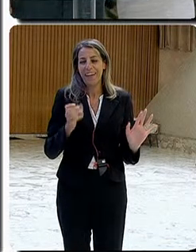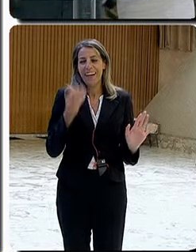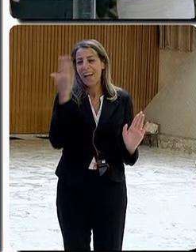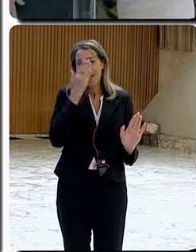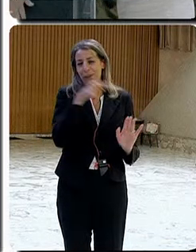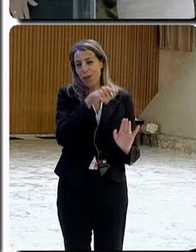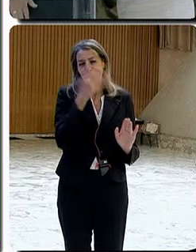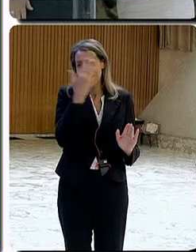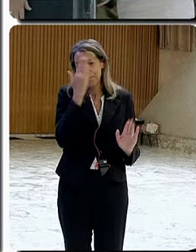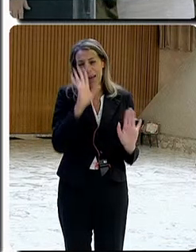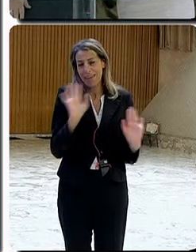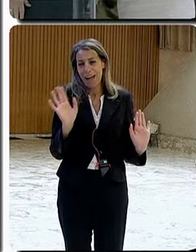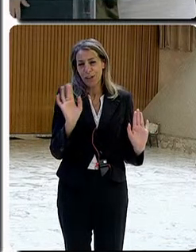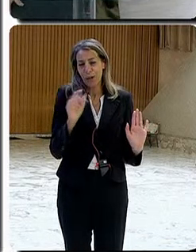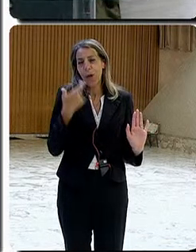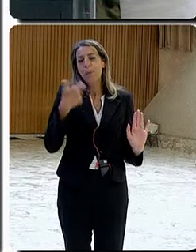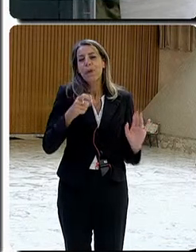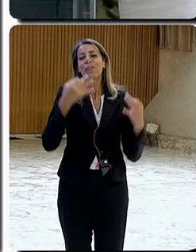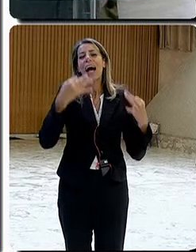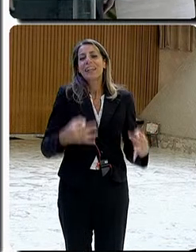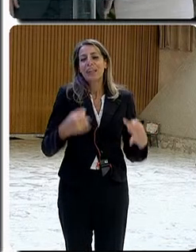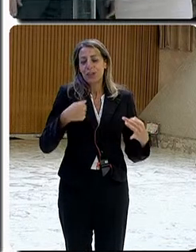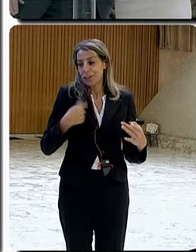and so we hope that they won't be too sorry.